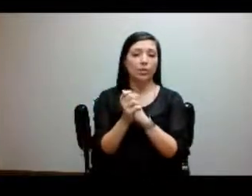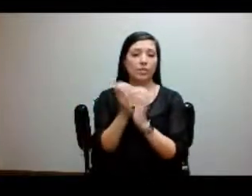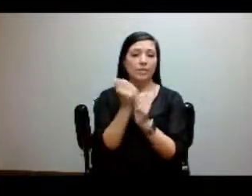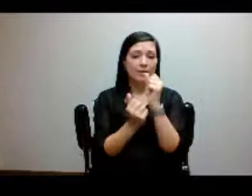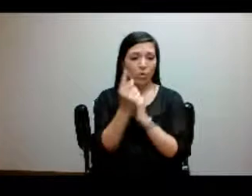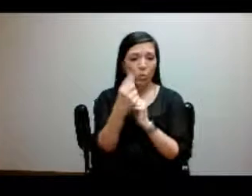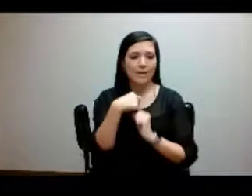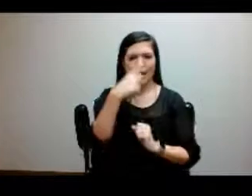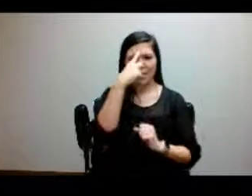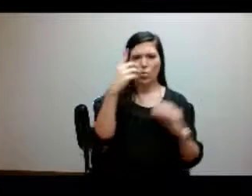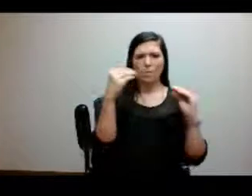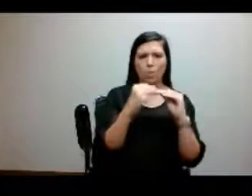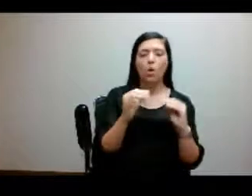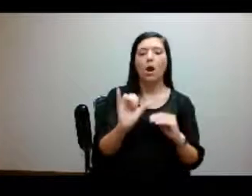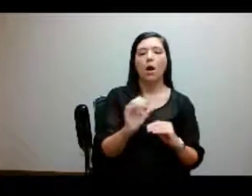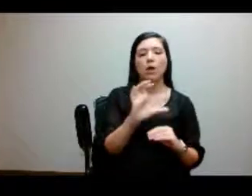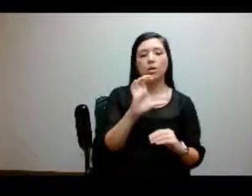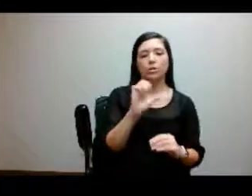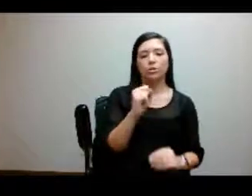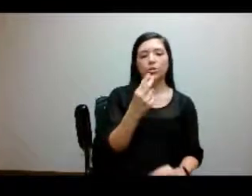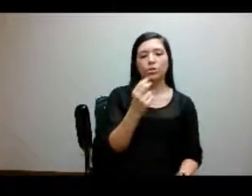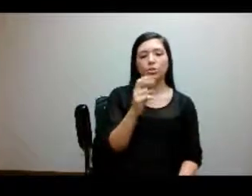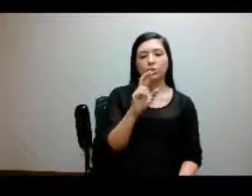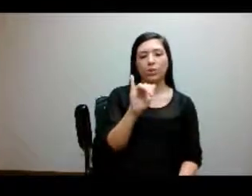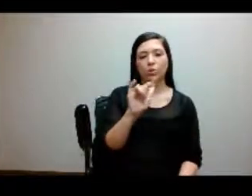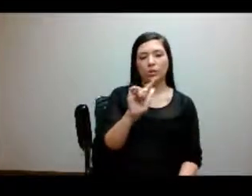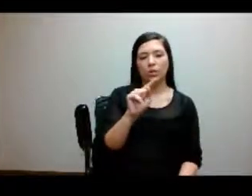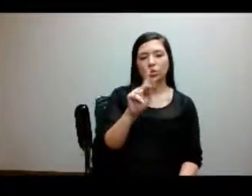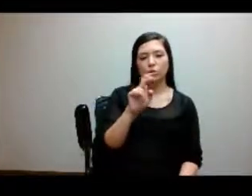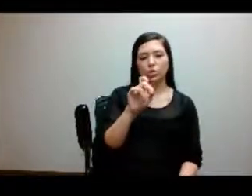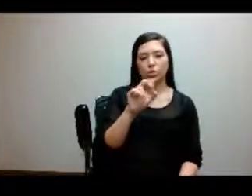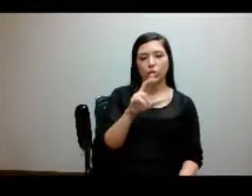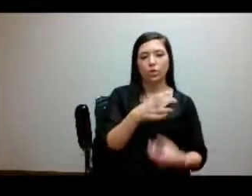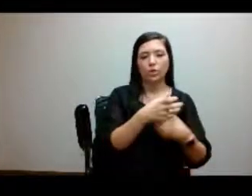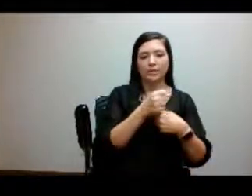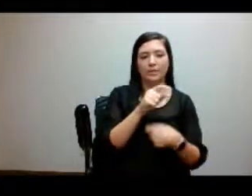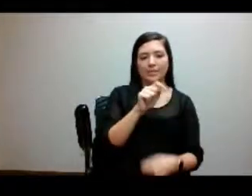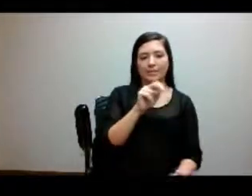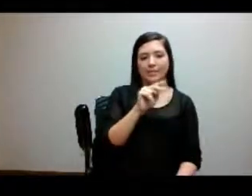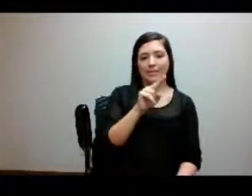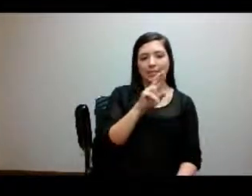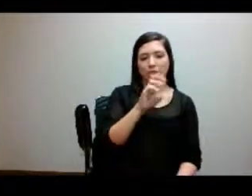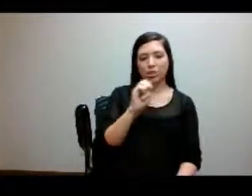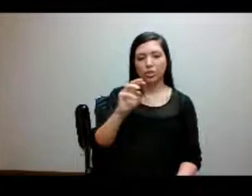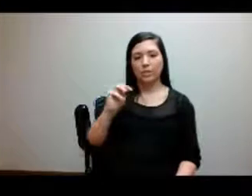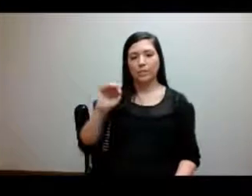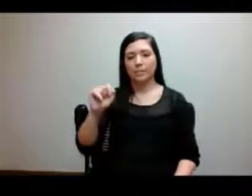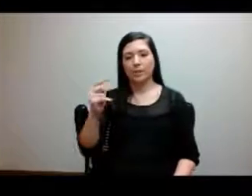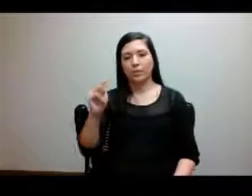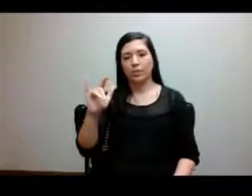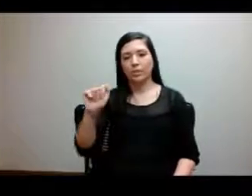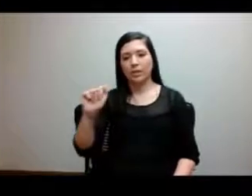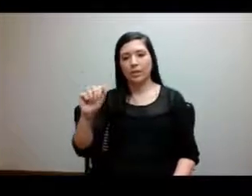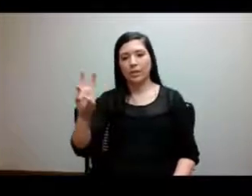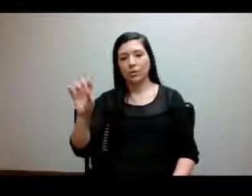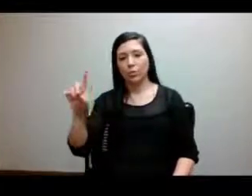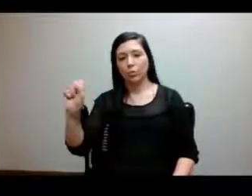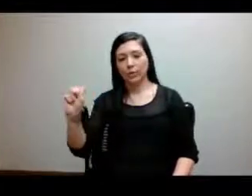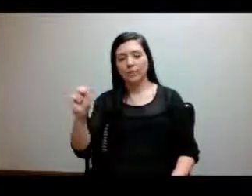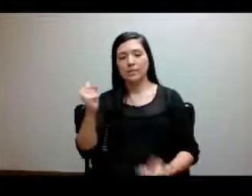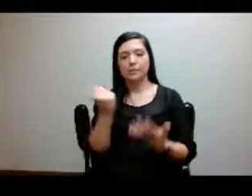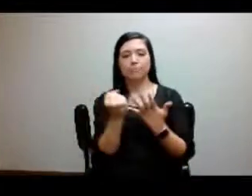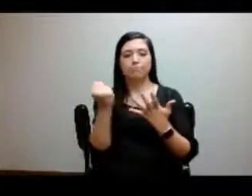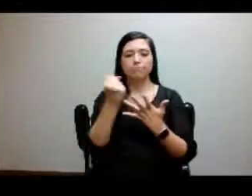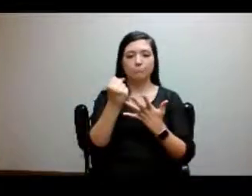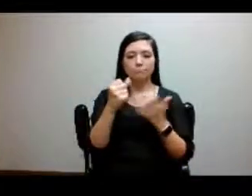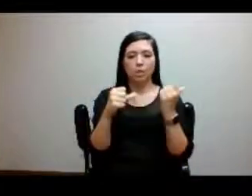got one more group. Yes, Cheryl Turner also received tenure, and Magnolia Woods was promoted to